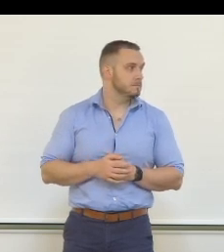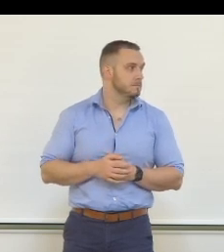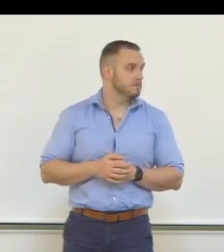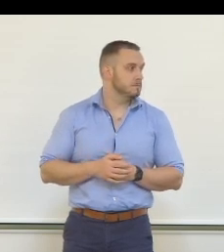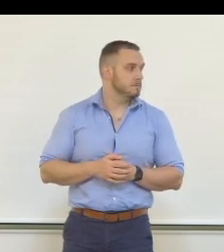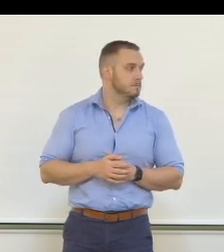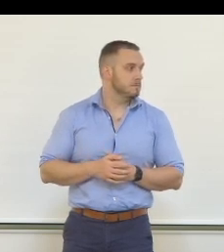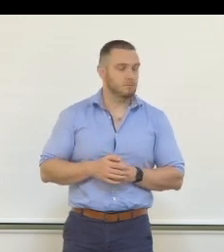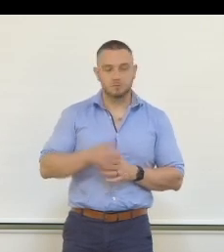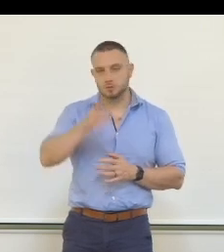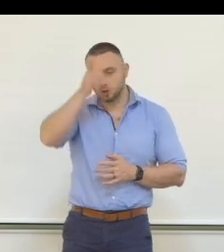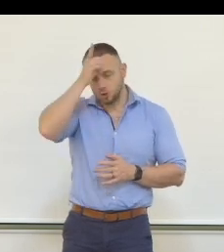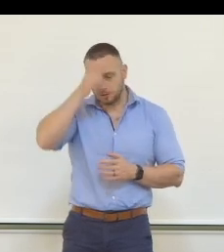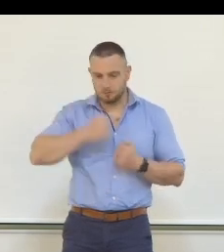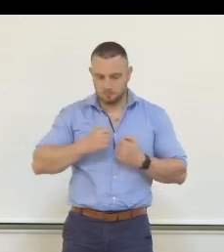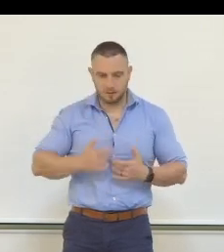not just Germany, but